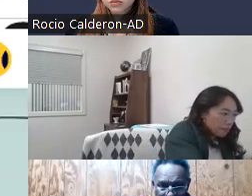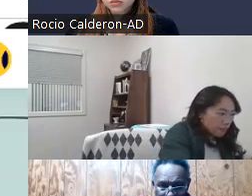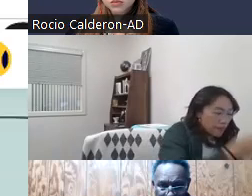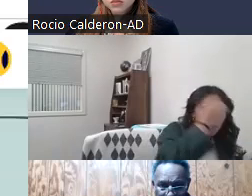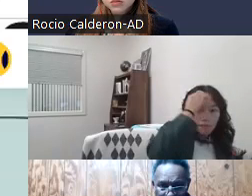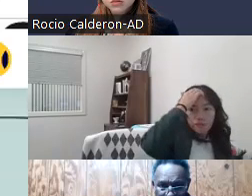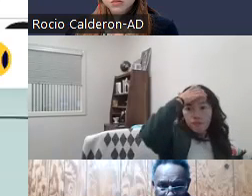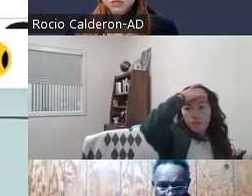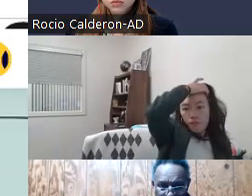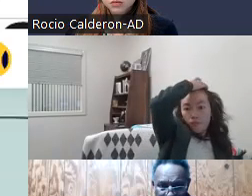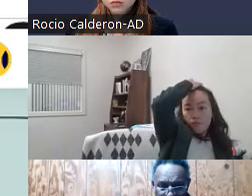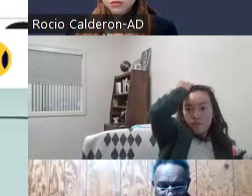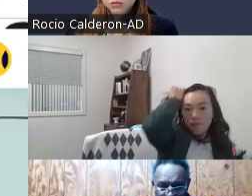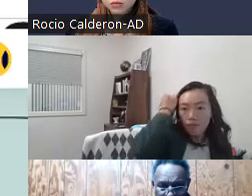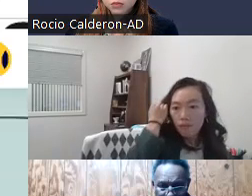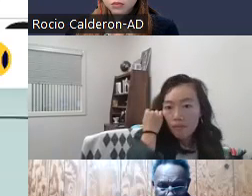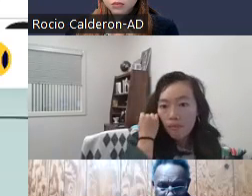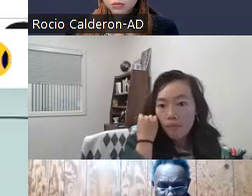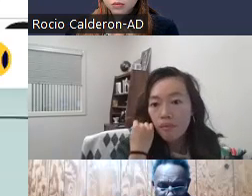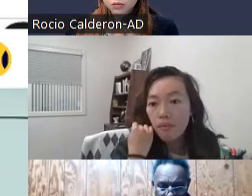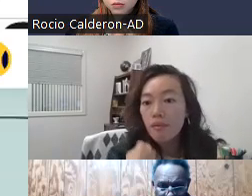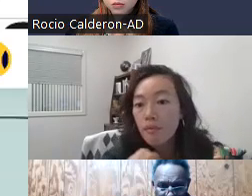January or February.